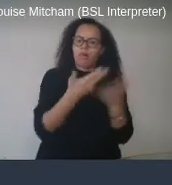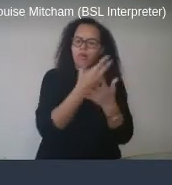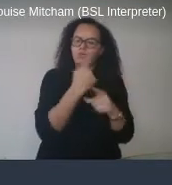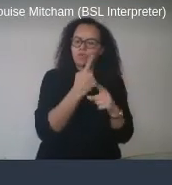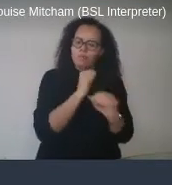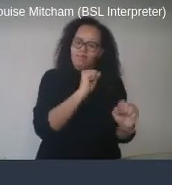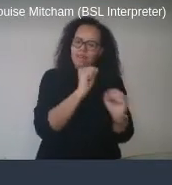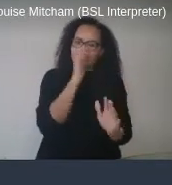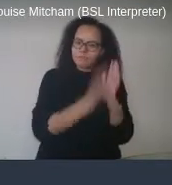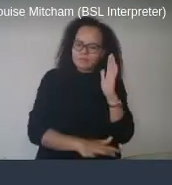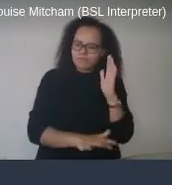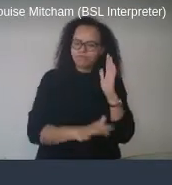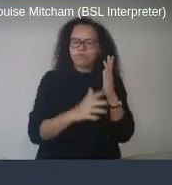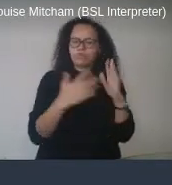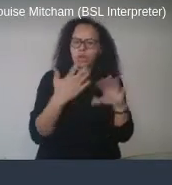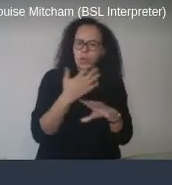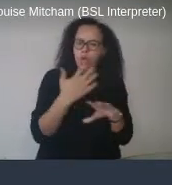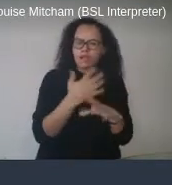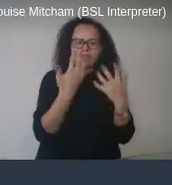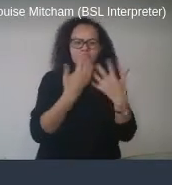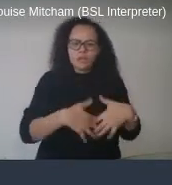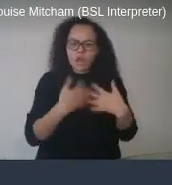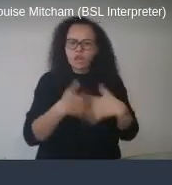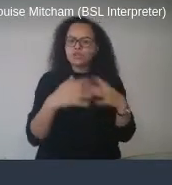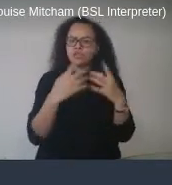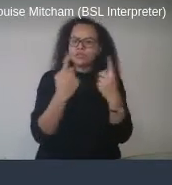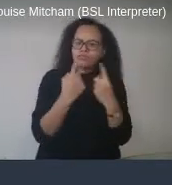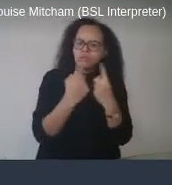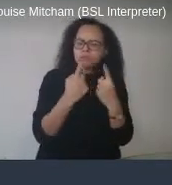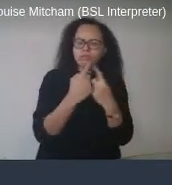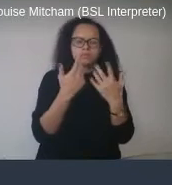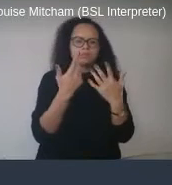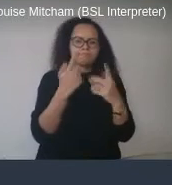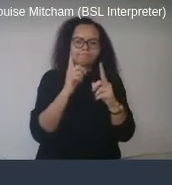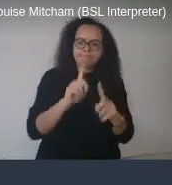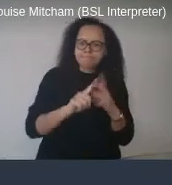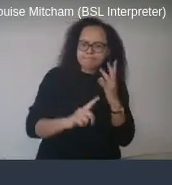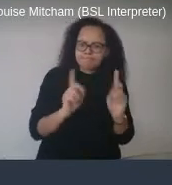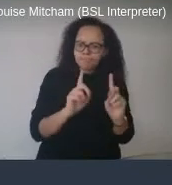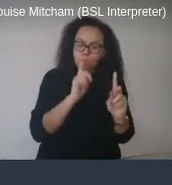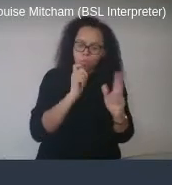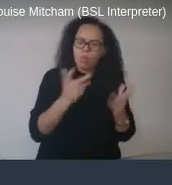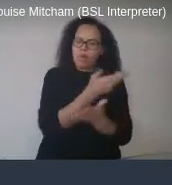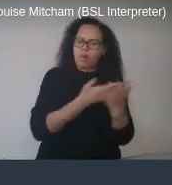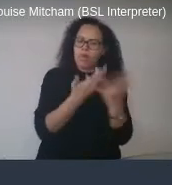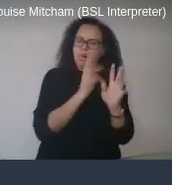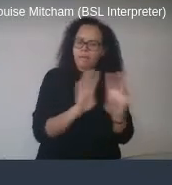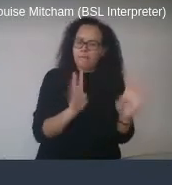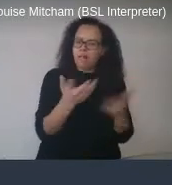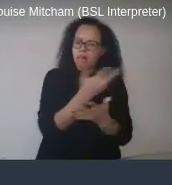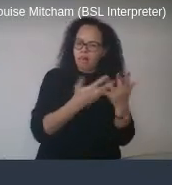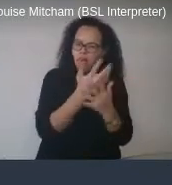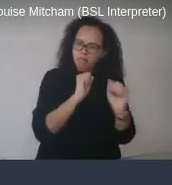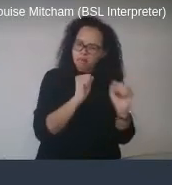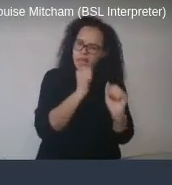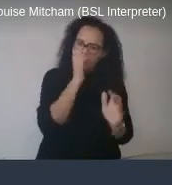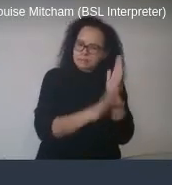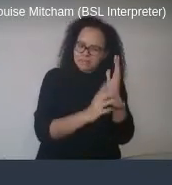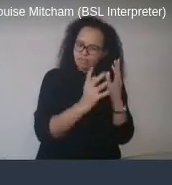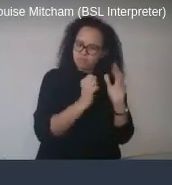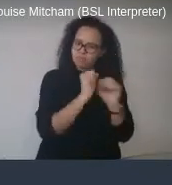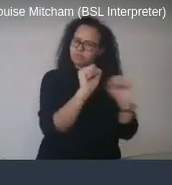deploying, working with technology products, supporting technology products, kind of a little bit of the experience and